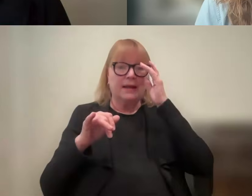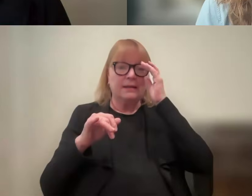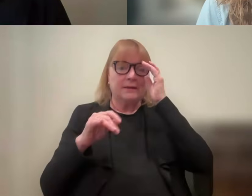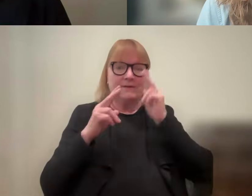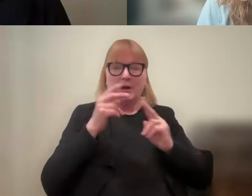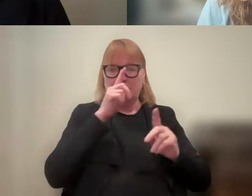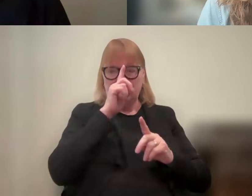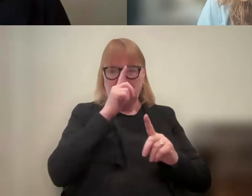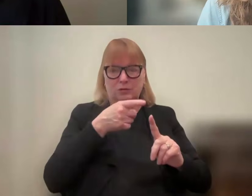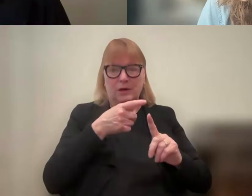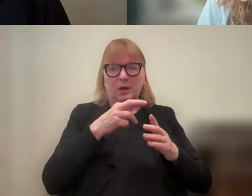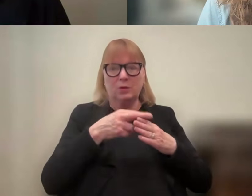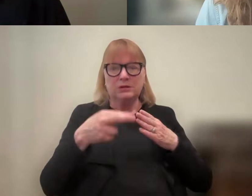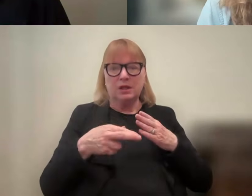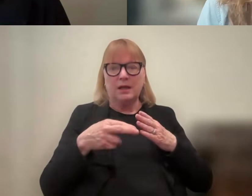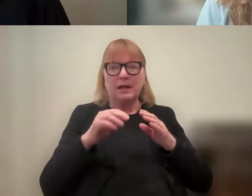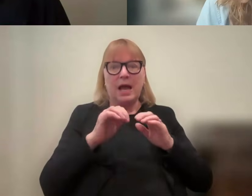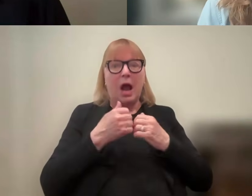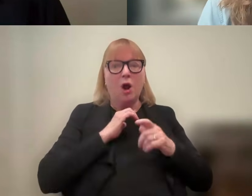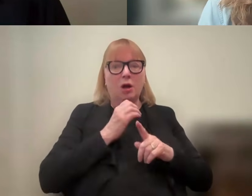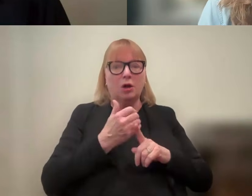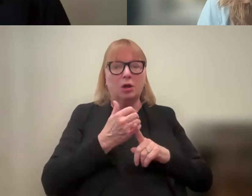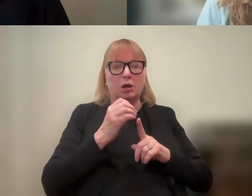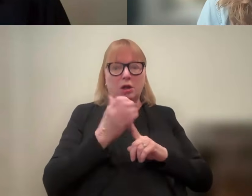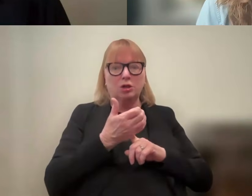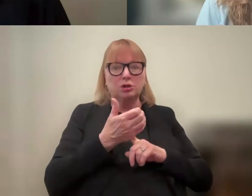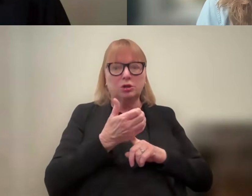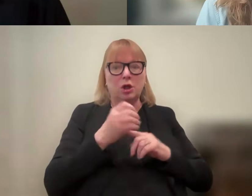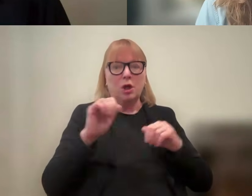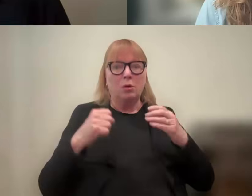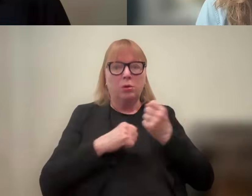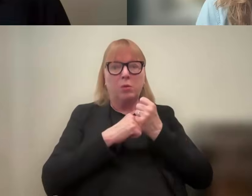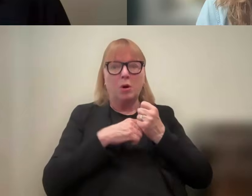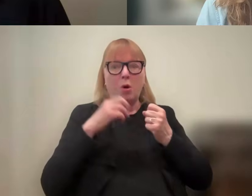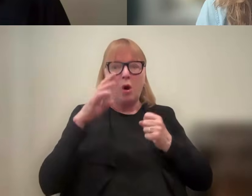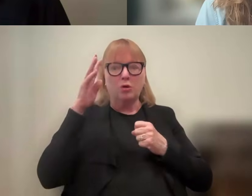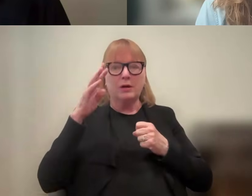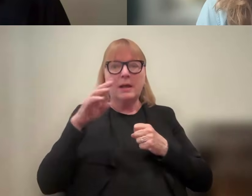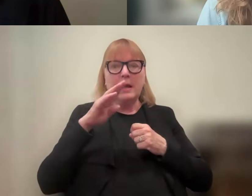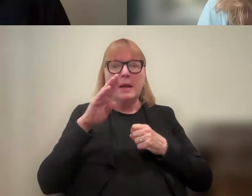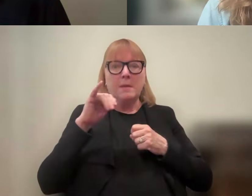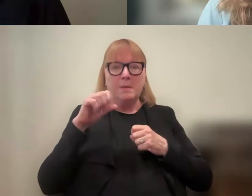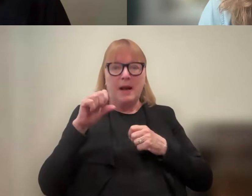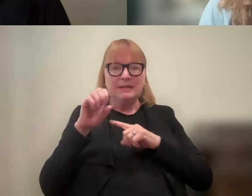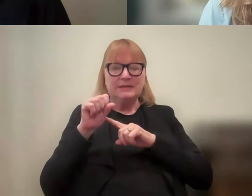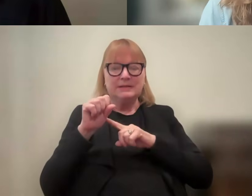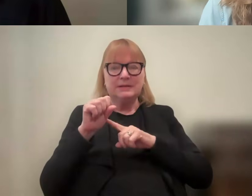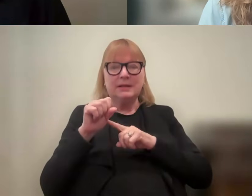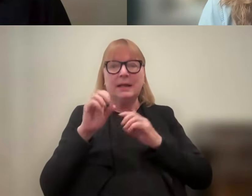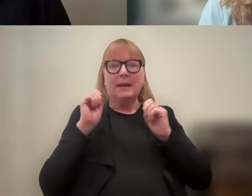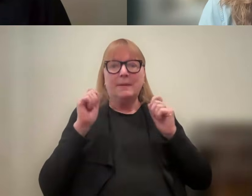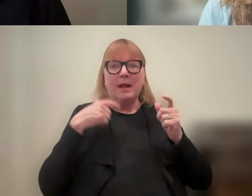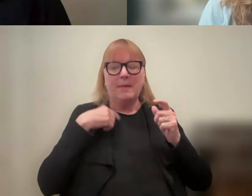very direct result of the way our culture has promoted or created biases. So, like,